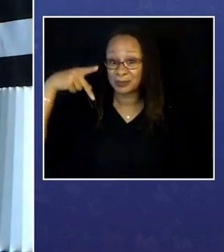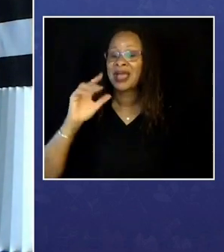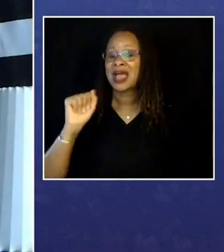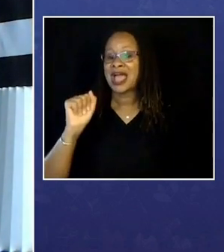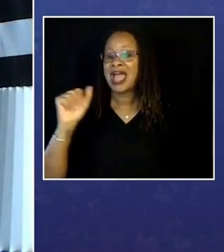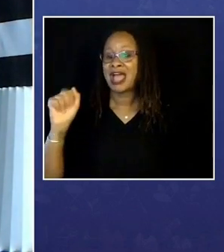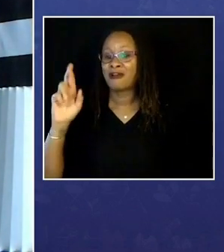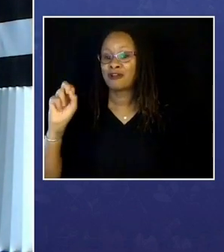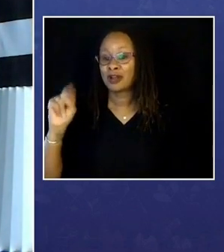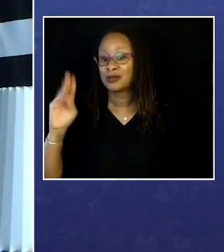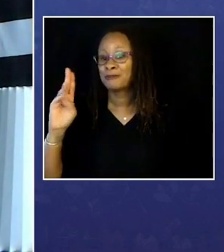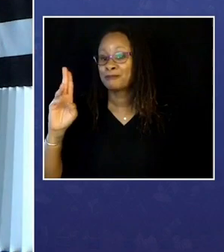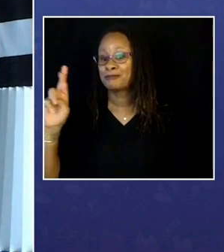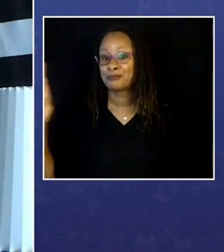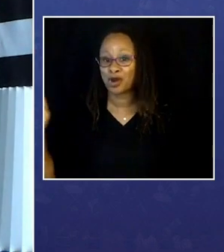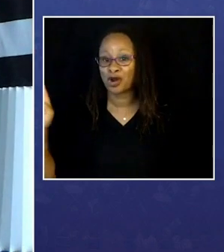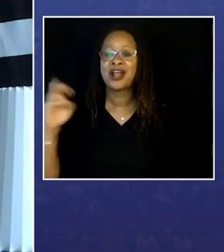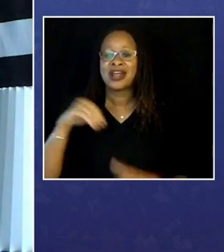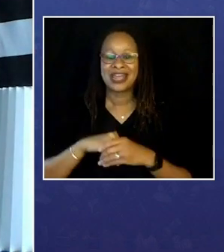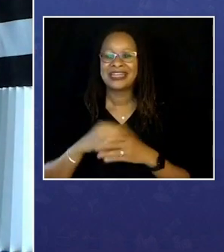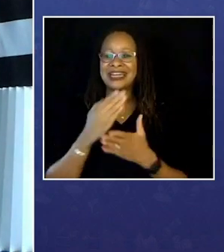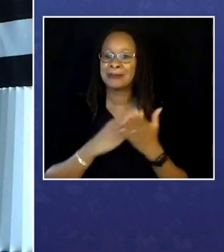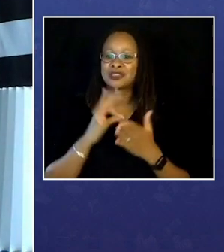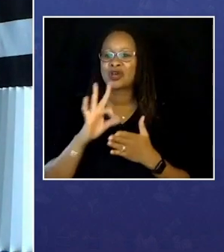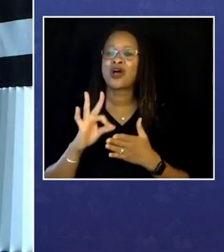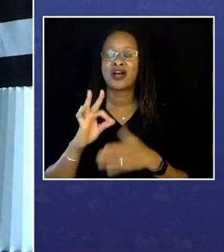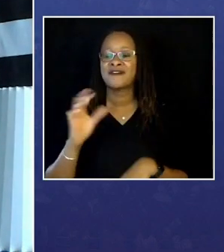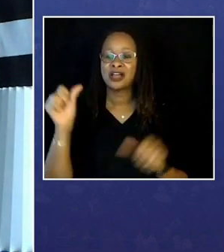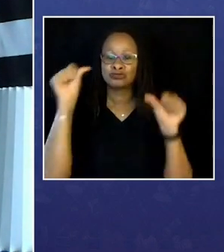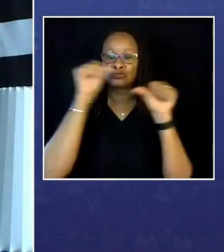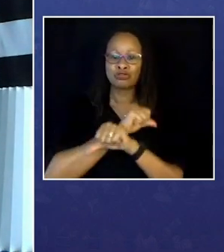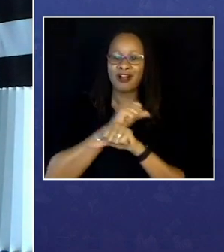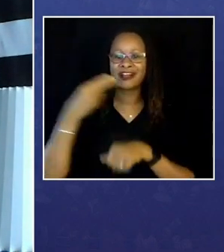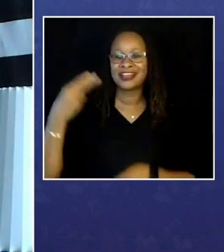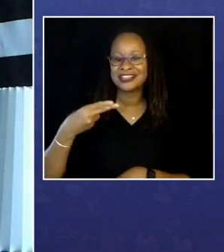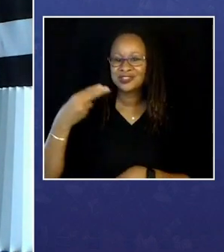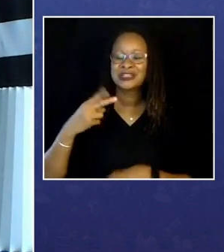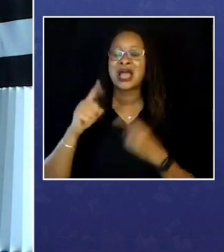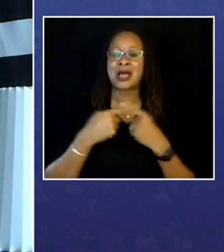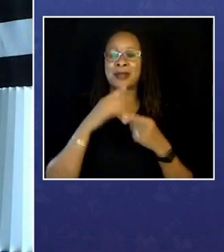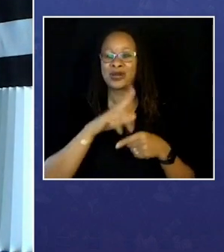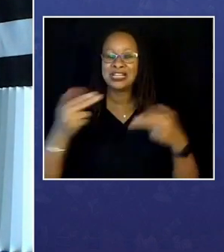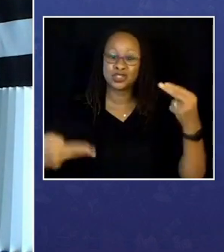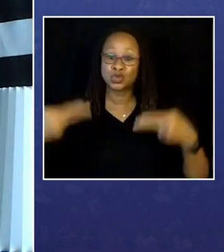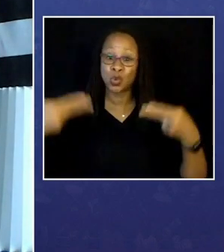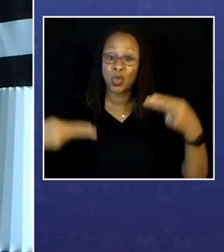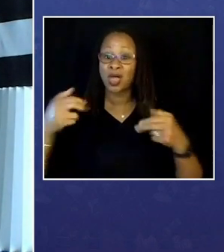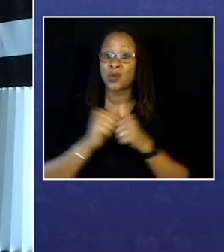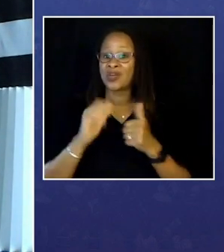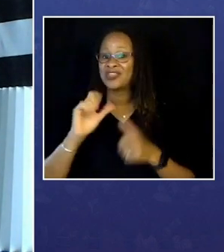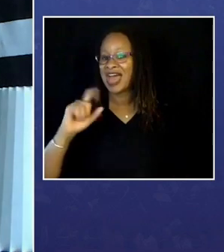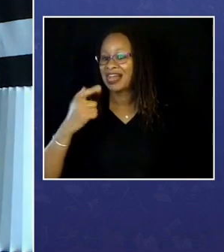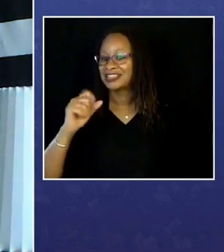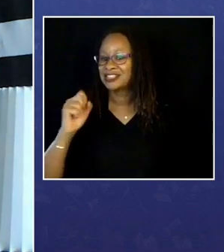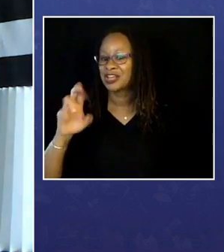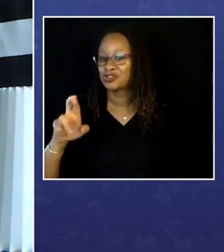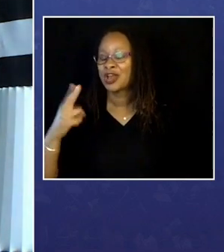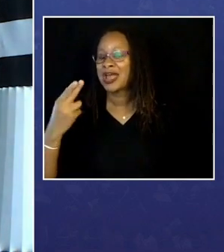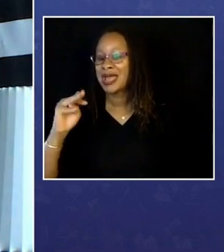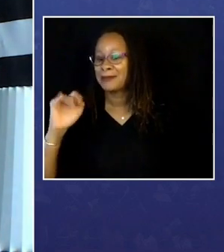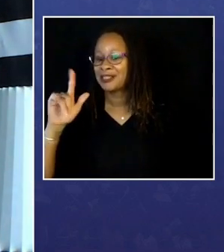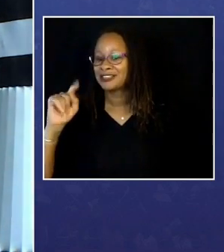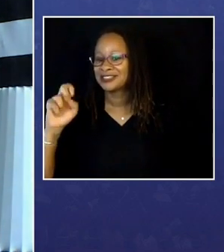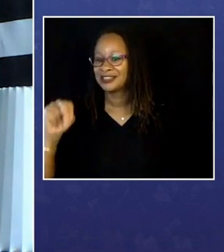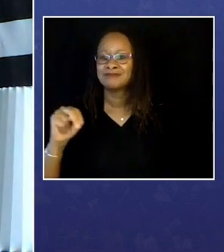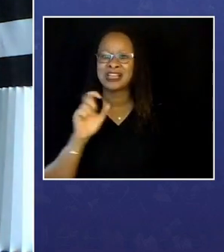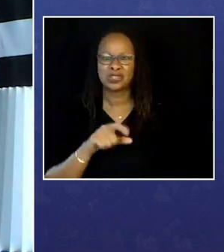President Aaron Burr in an episode of Drunk History about his duel with Alexander Hamilton. God, she was